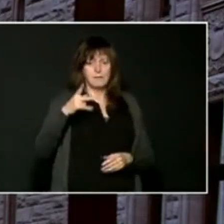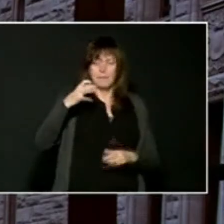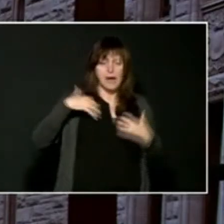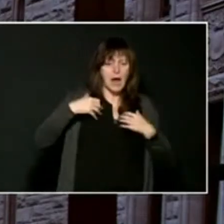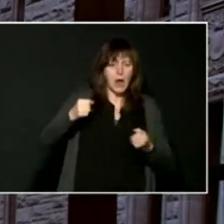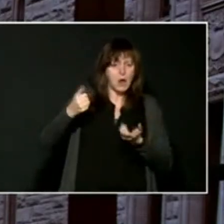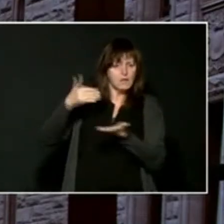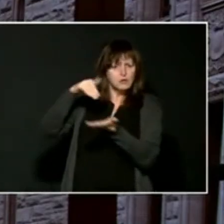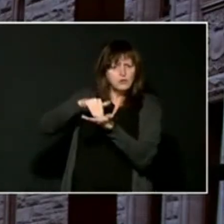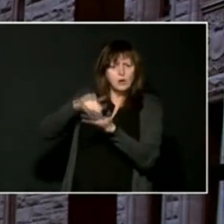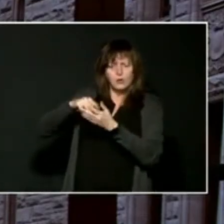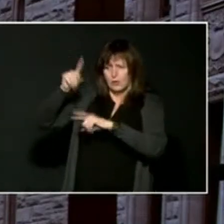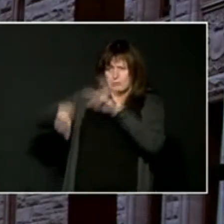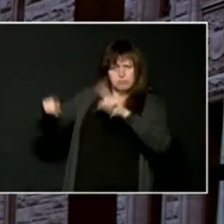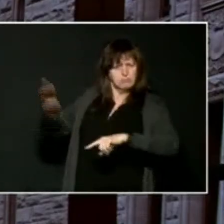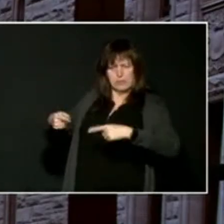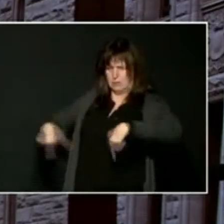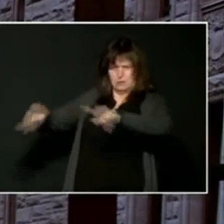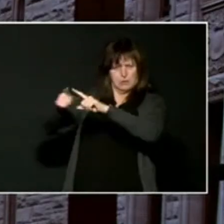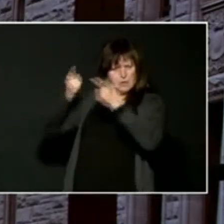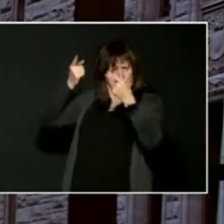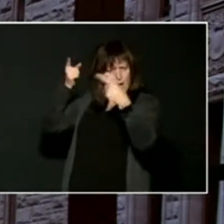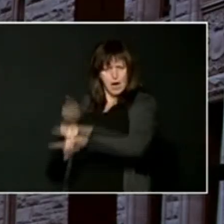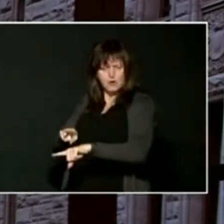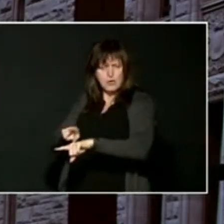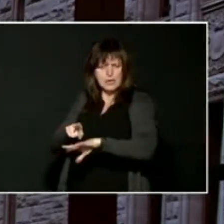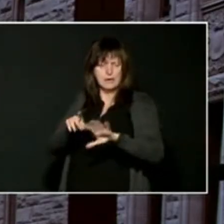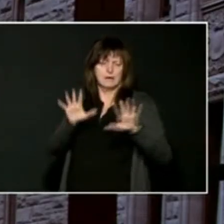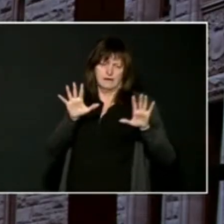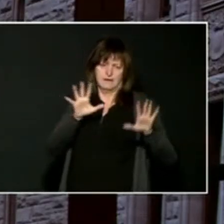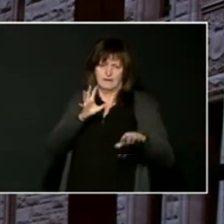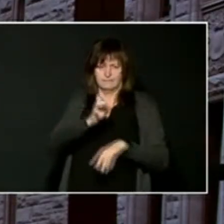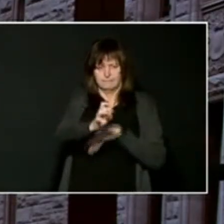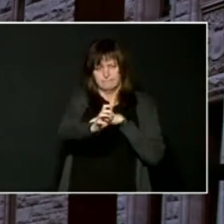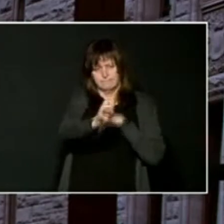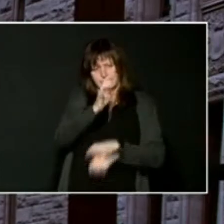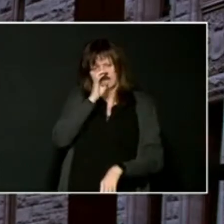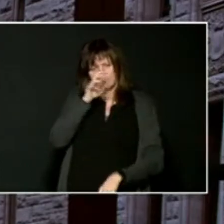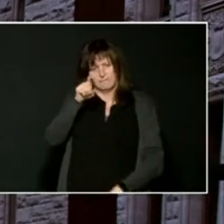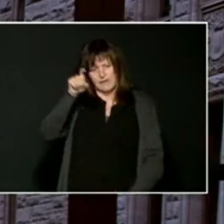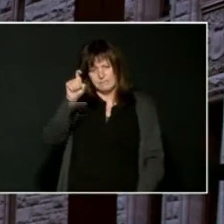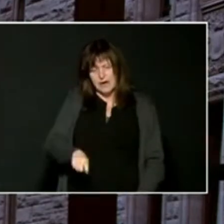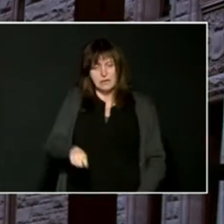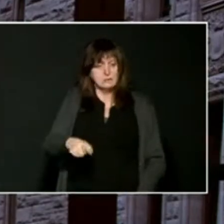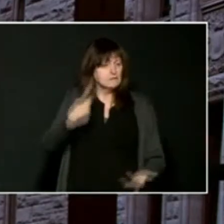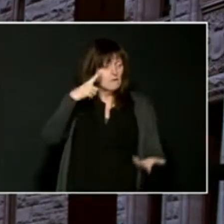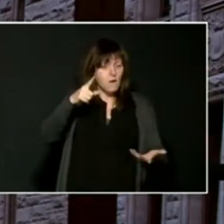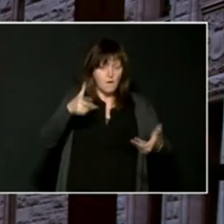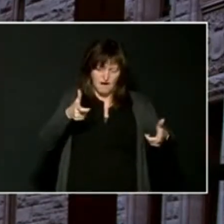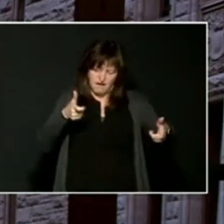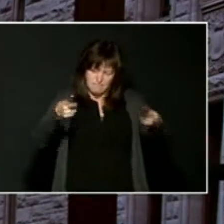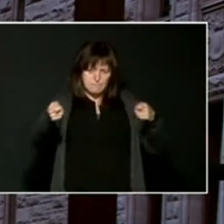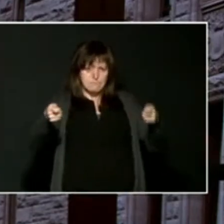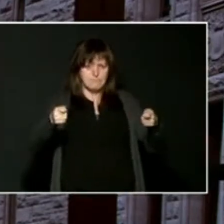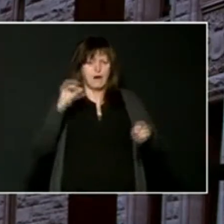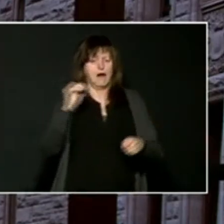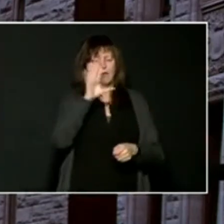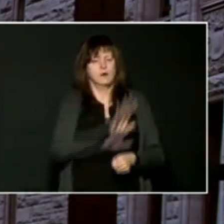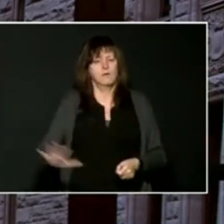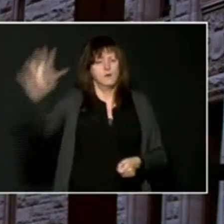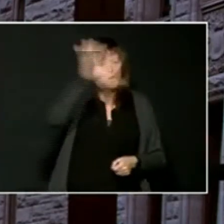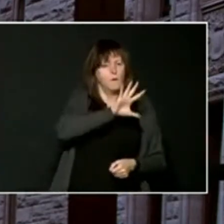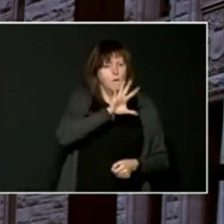concur that strident steps need to be undertaken to put the province at large into more of